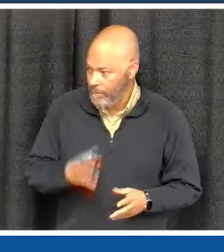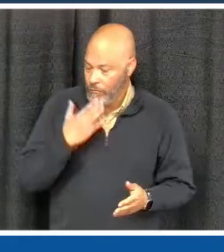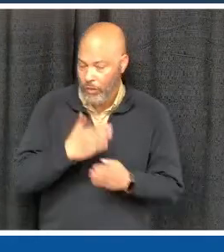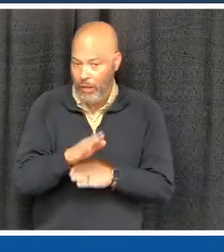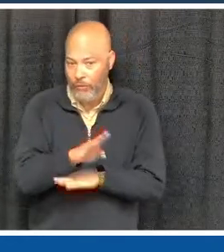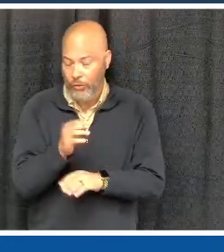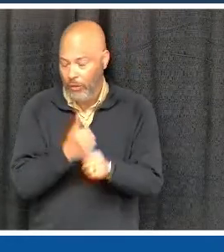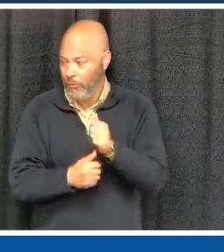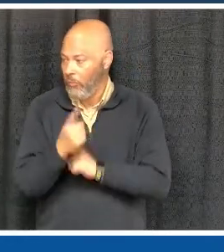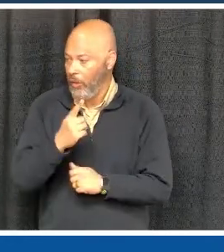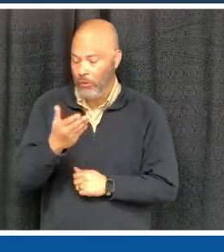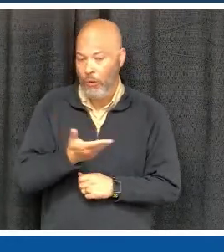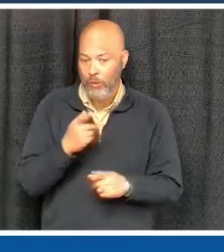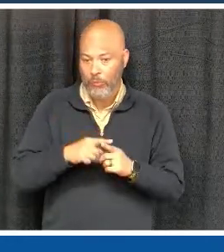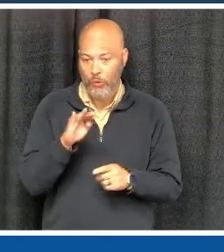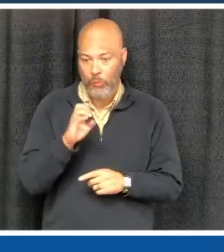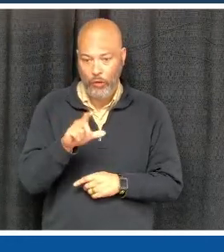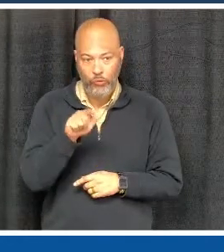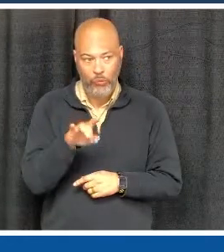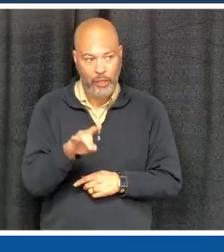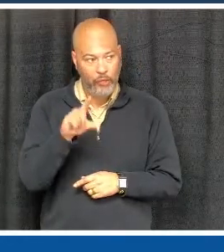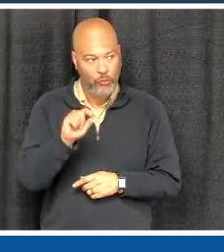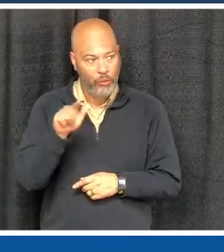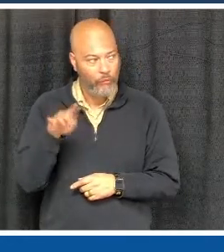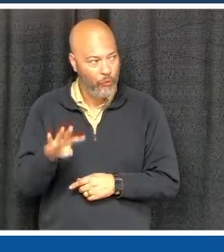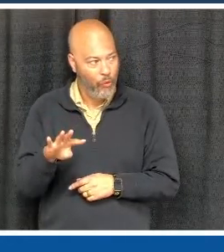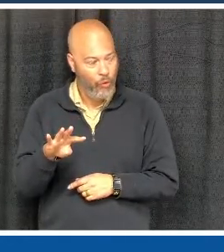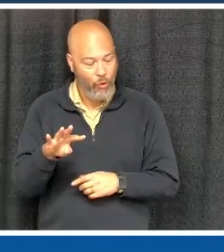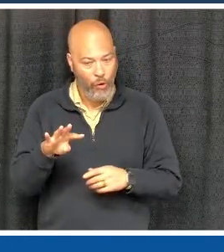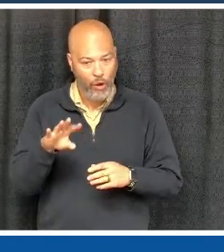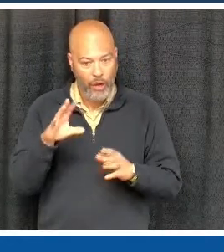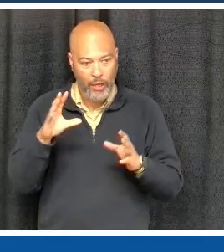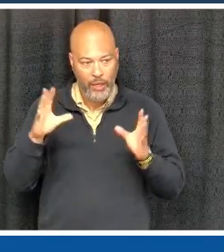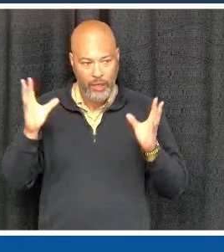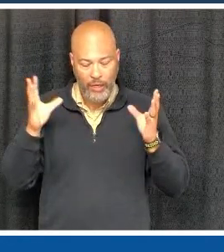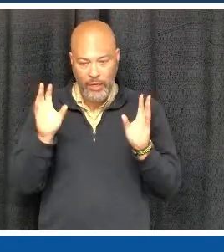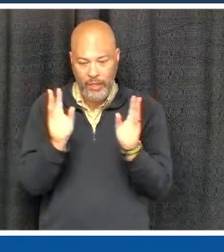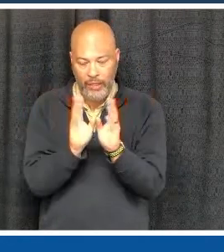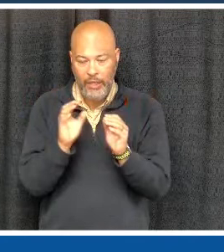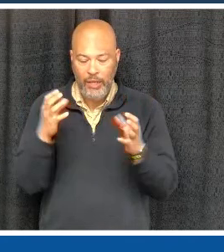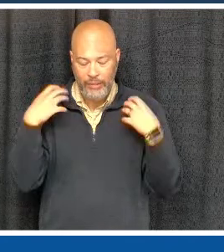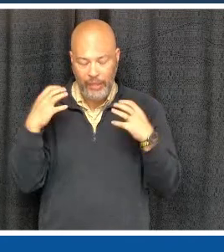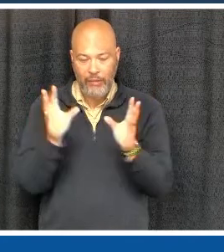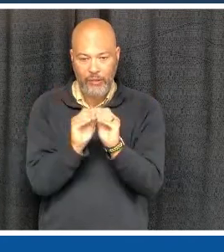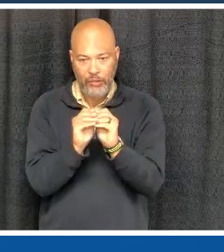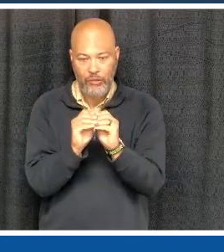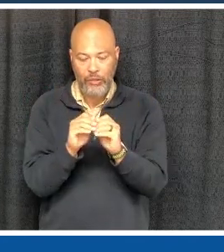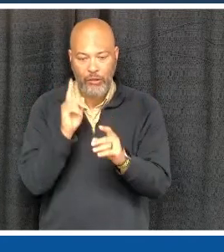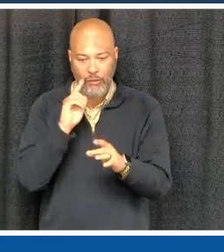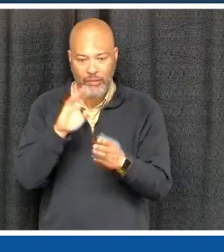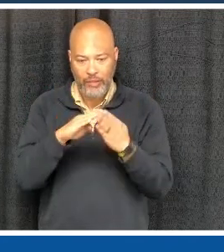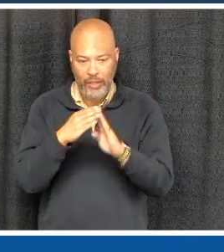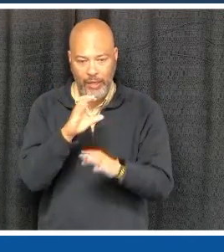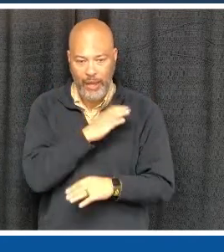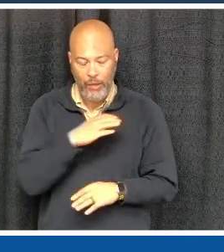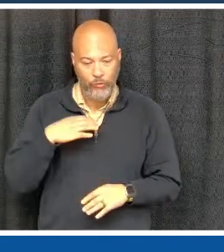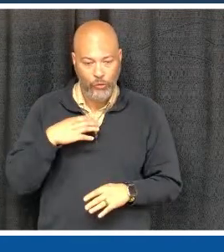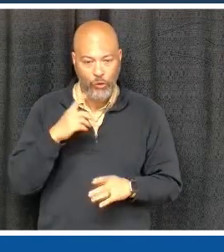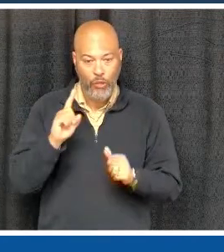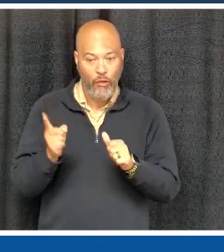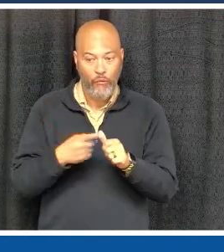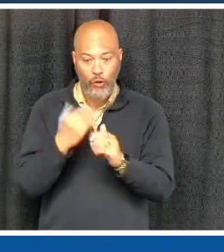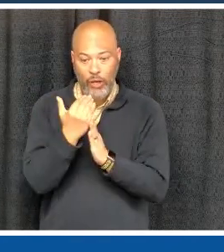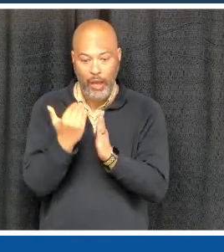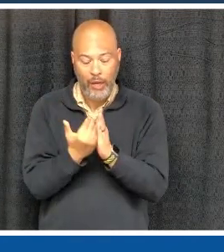Good afternoon, everyone, and welcome to the March 28, 2024 executive session of the Clarksville City Council. The first item on our